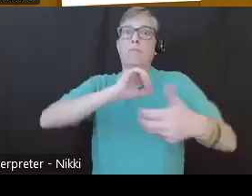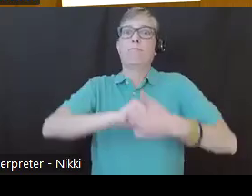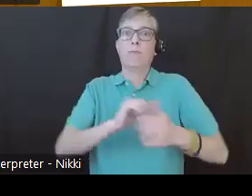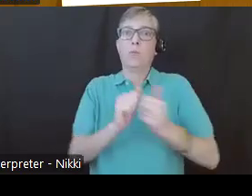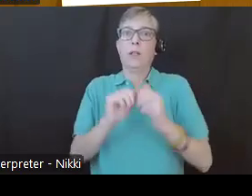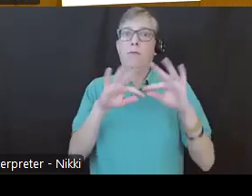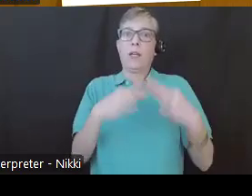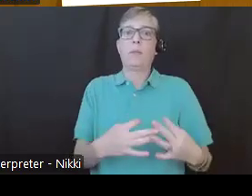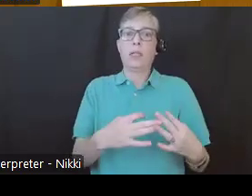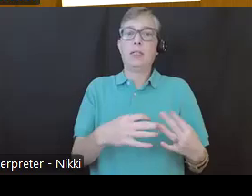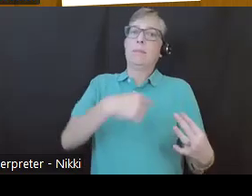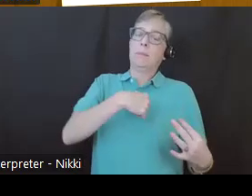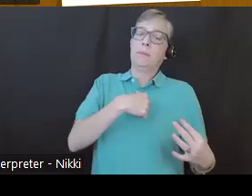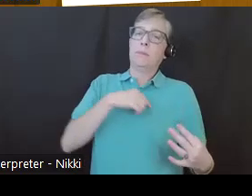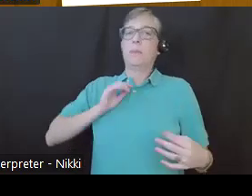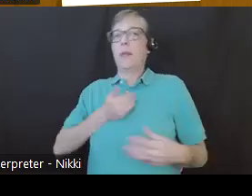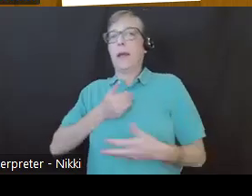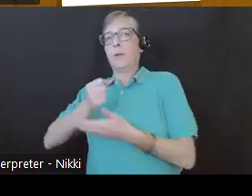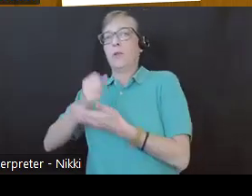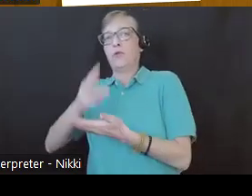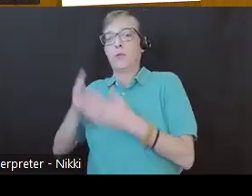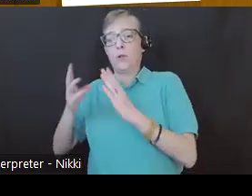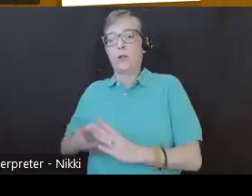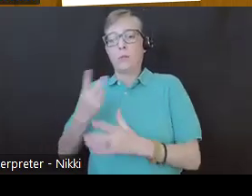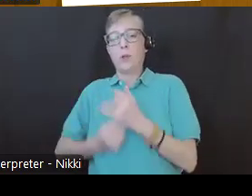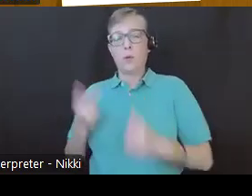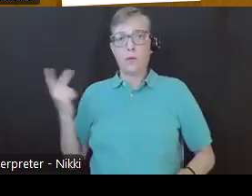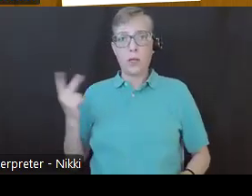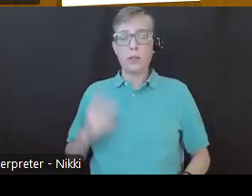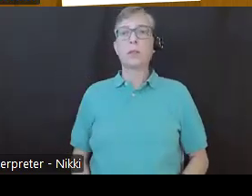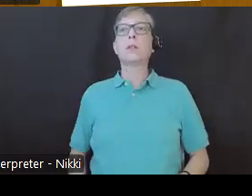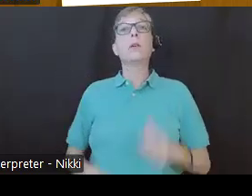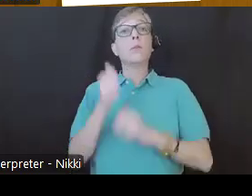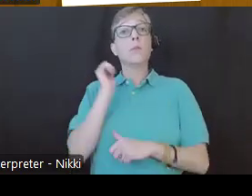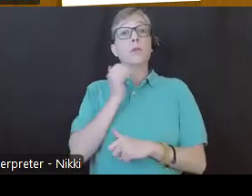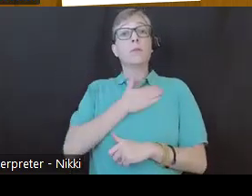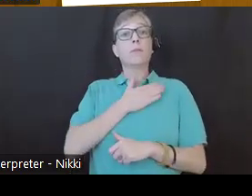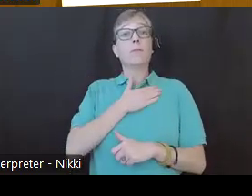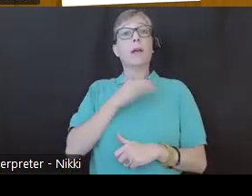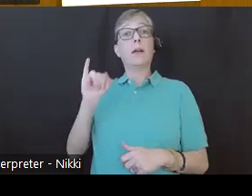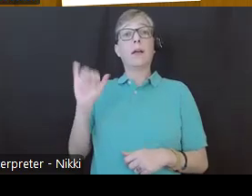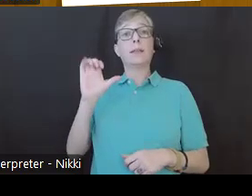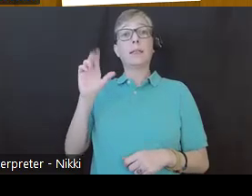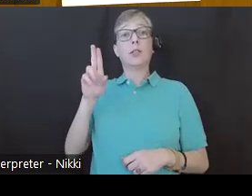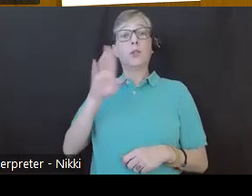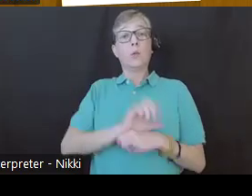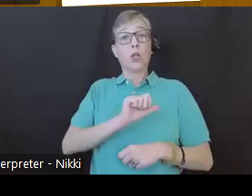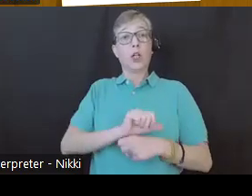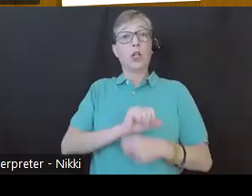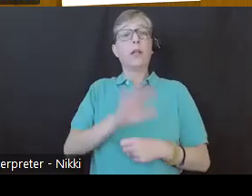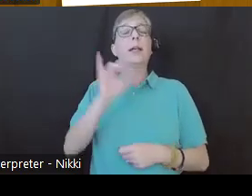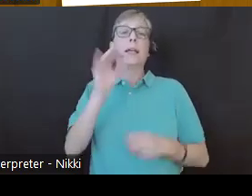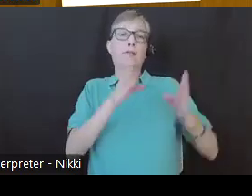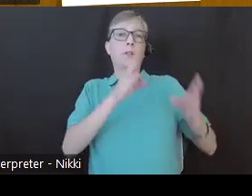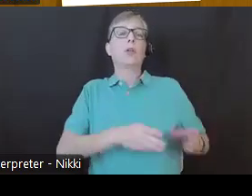as well as our social worker. Honestly, the majority of my work in the ICU, especially if the person is still intubated and